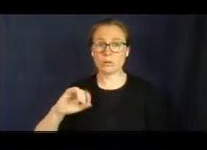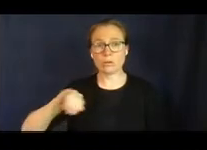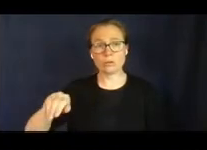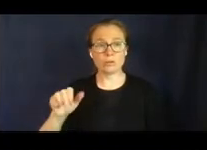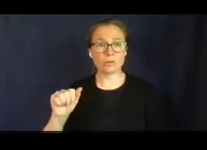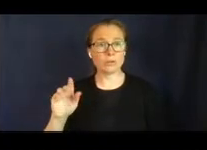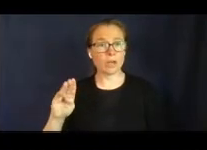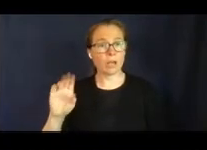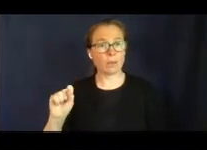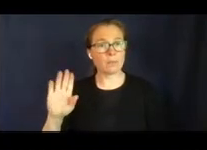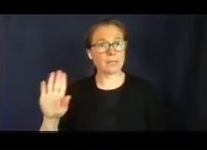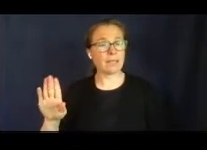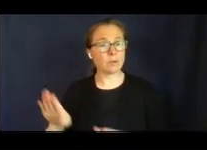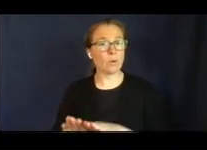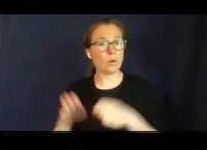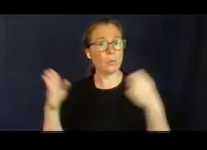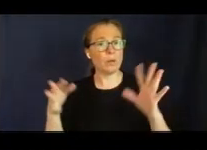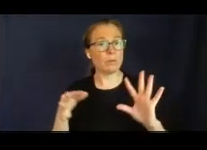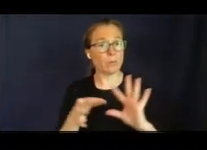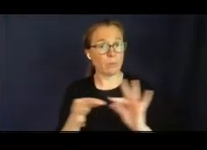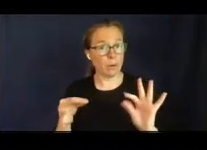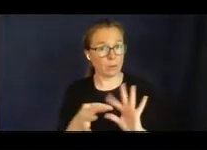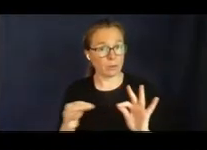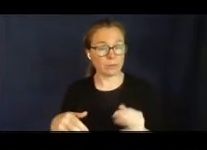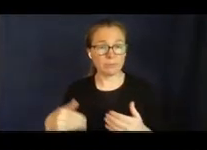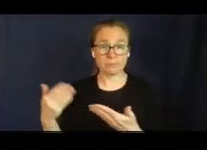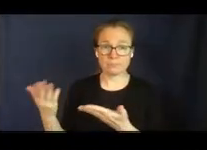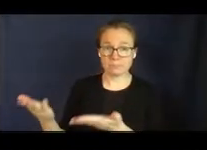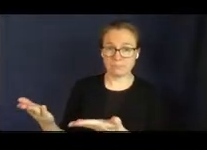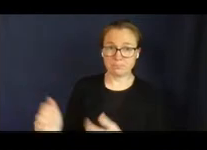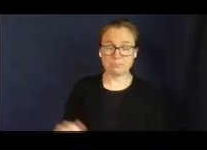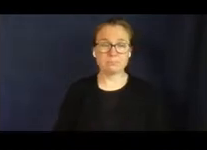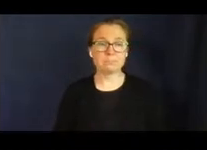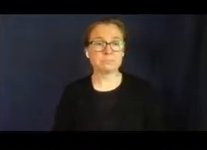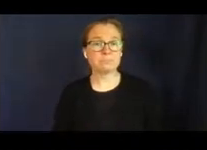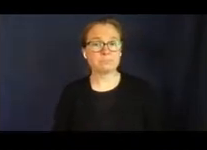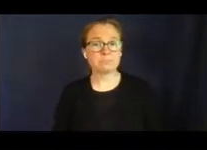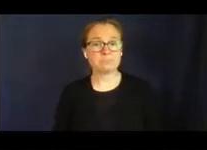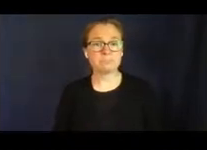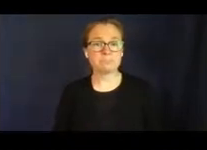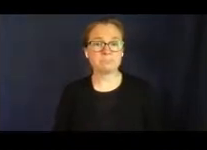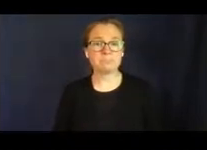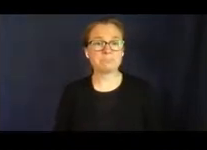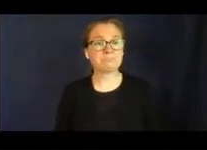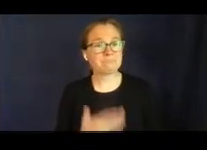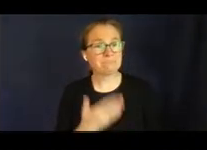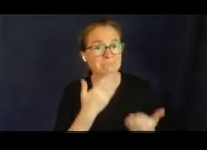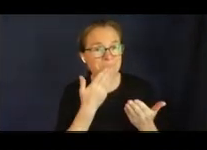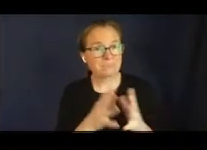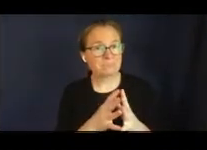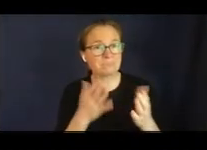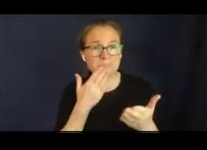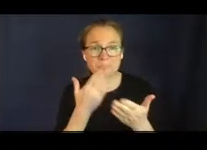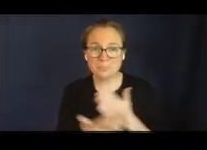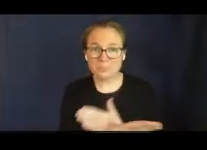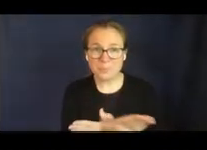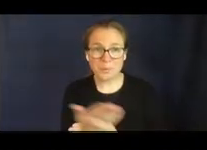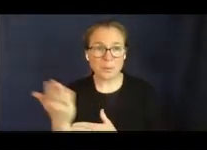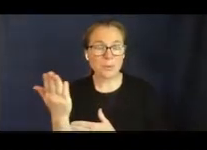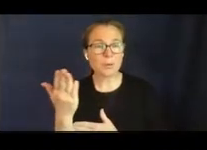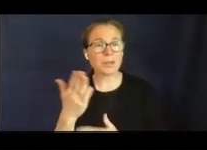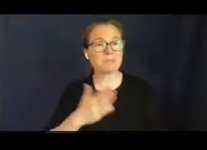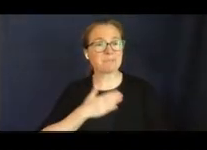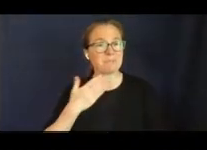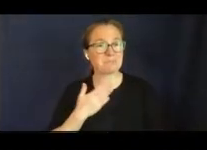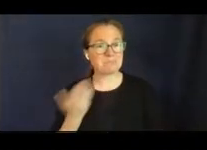we dive in. So, Danny, over to you. Oh, well, thank you very much. Good morning, everyone. It's a pleasure again to be